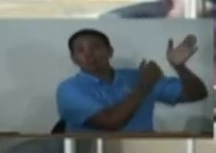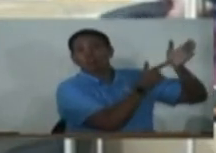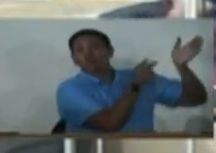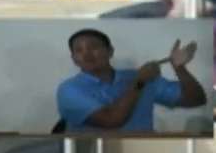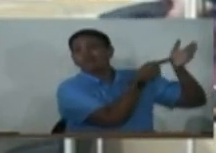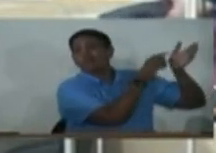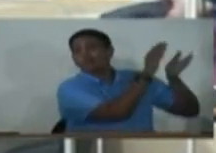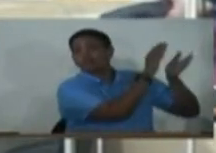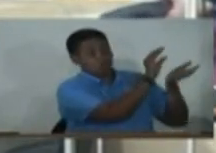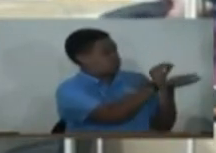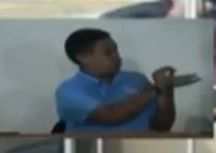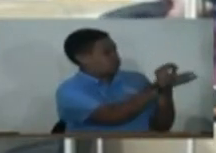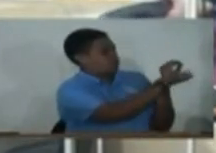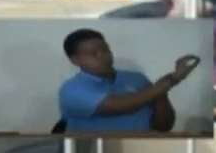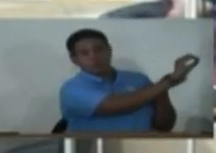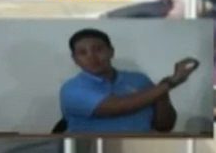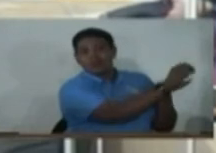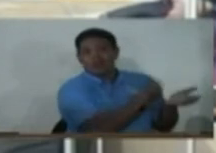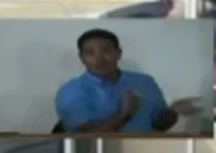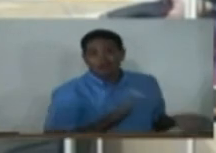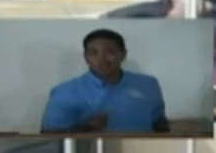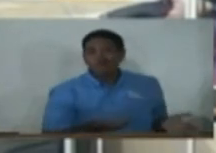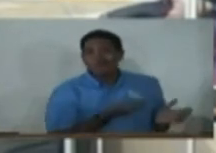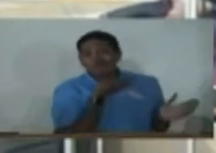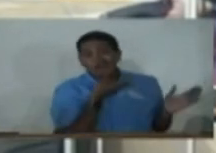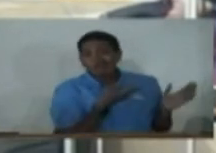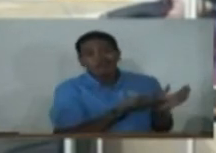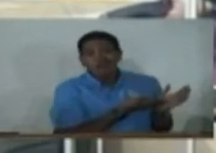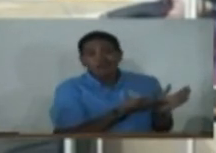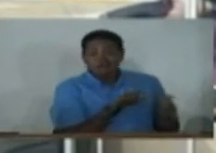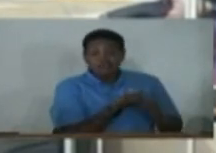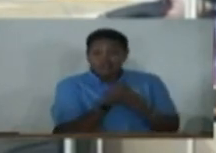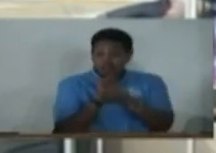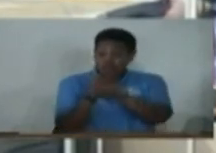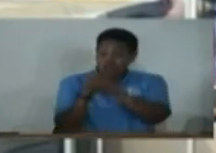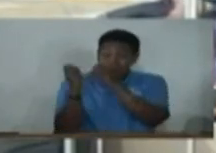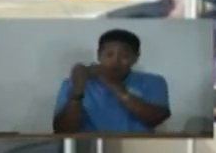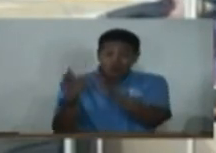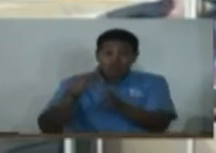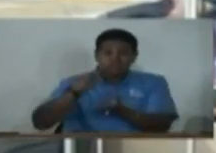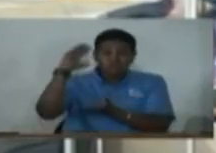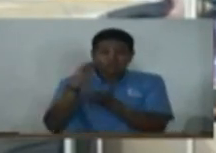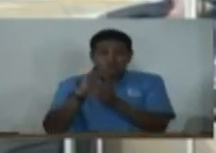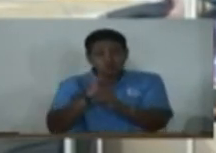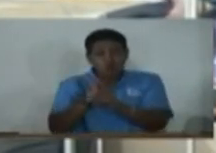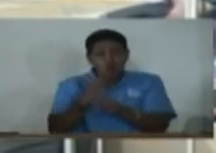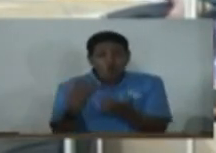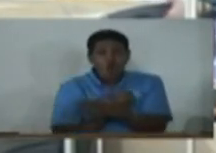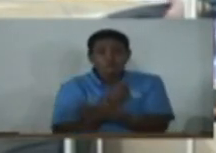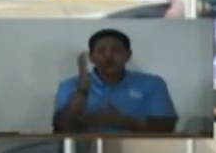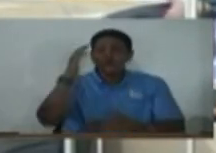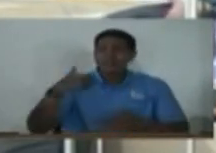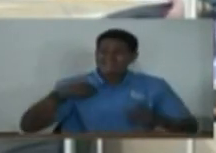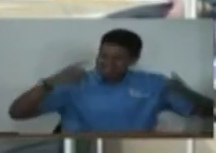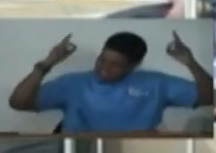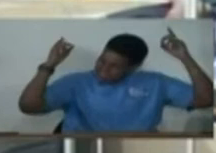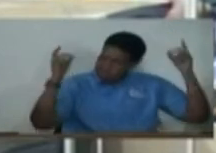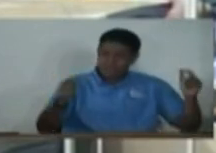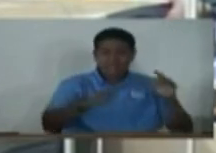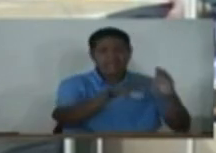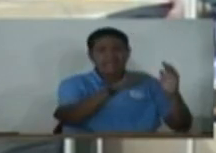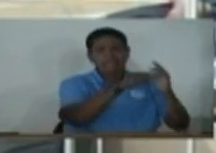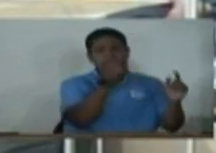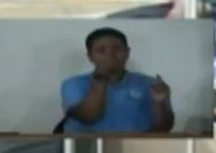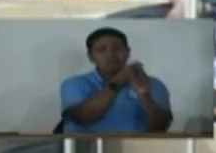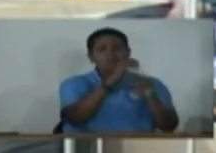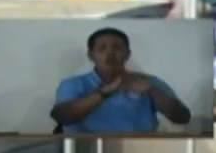Job losses or reduced work opportunities will immediately have a negative impact on